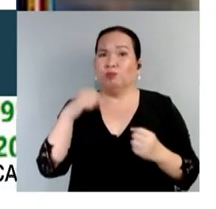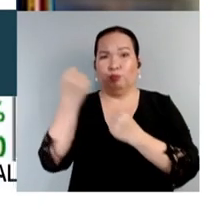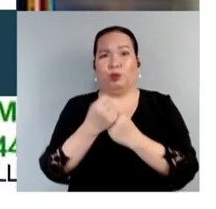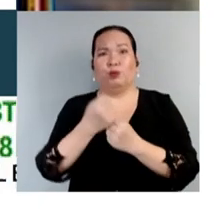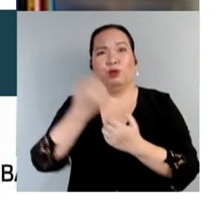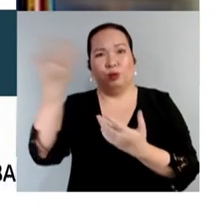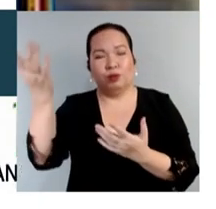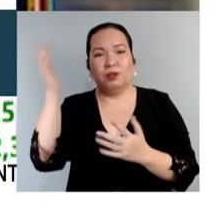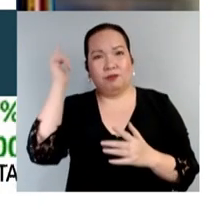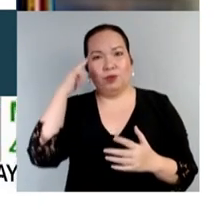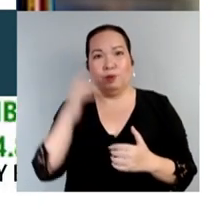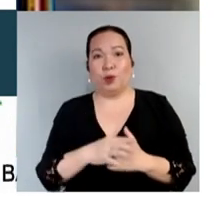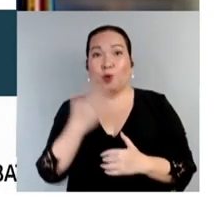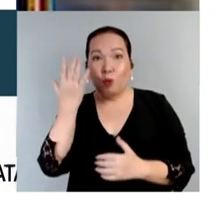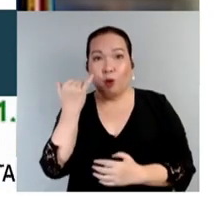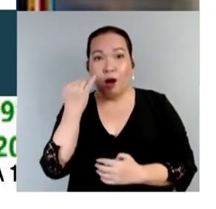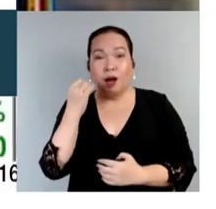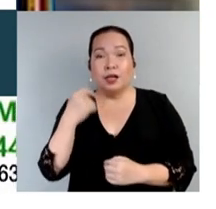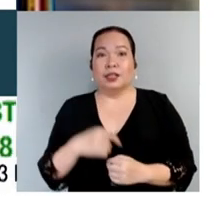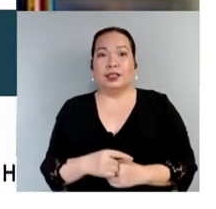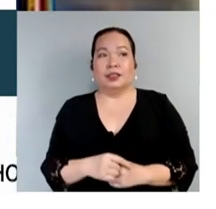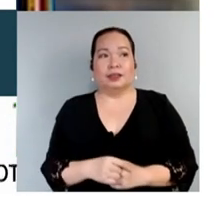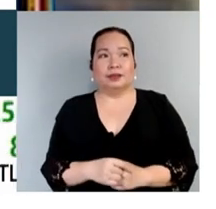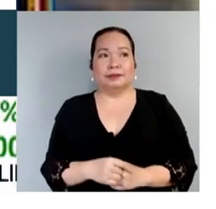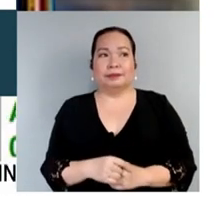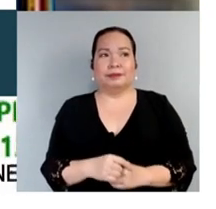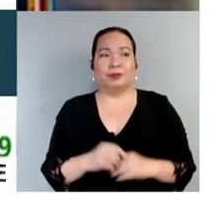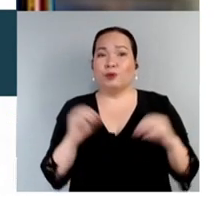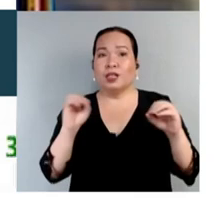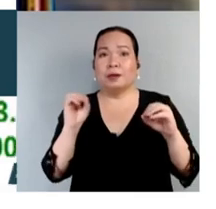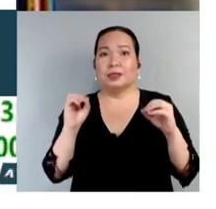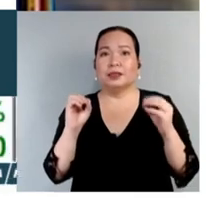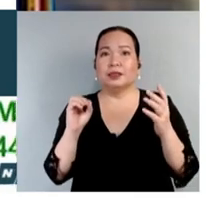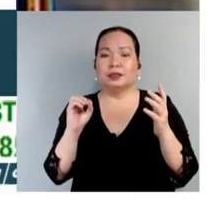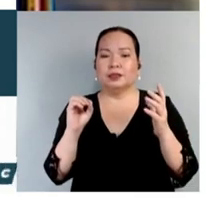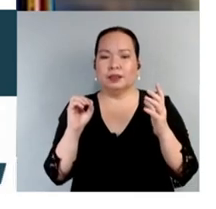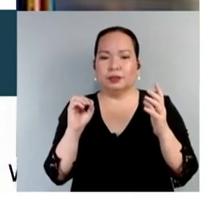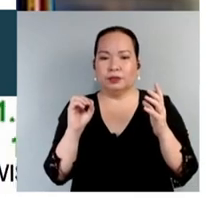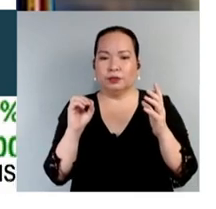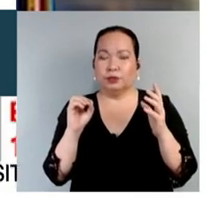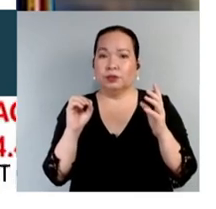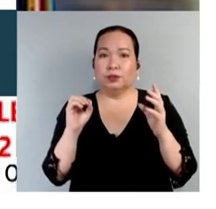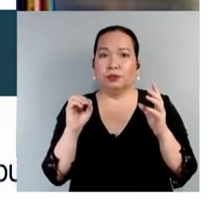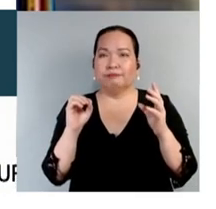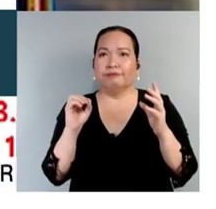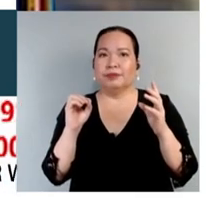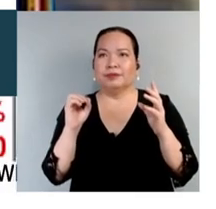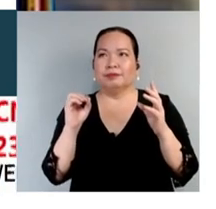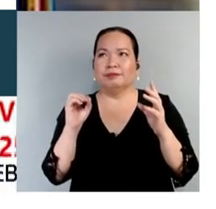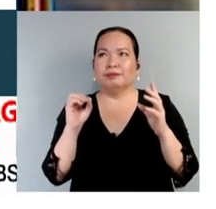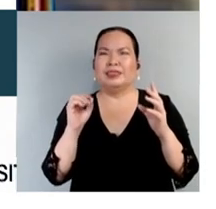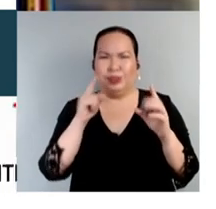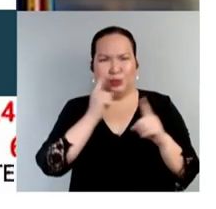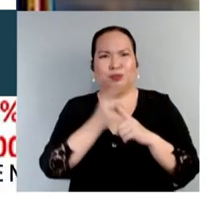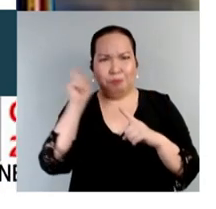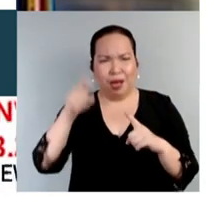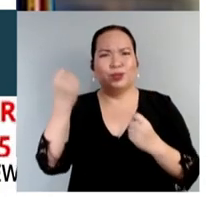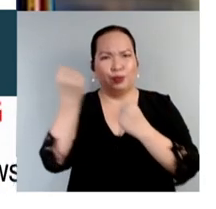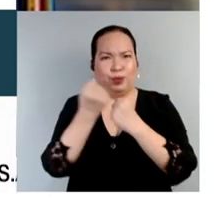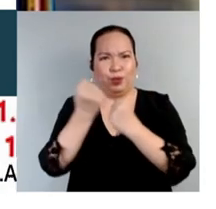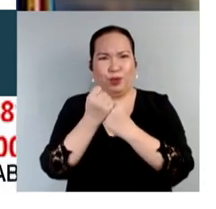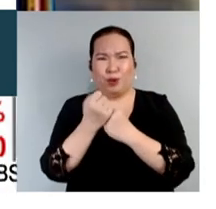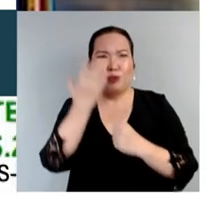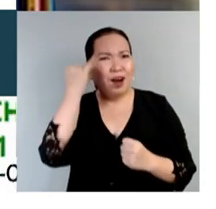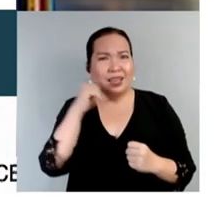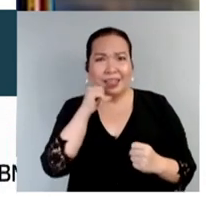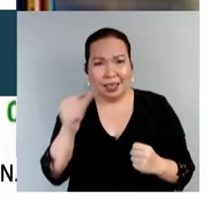first place, there's no reason why not to support in the first place and wish